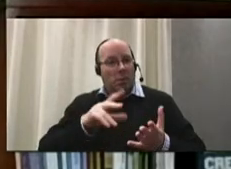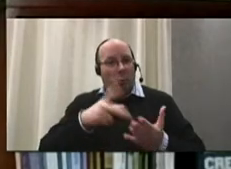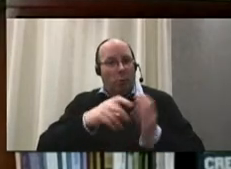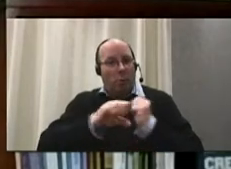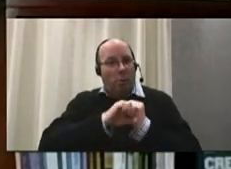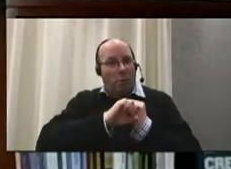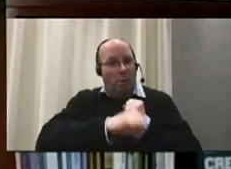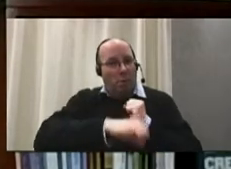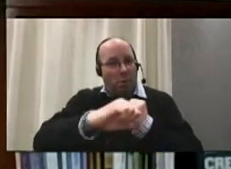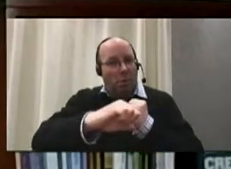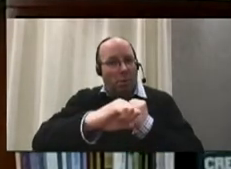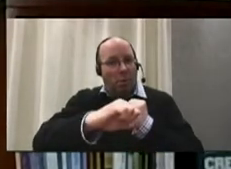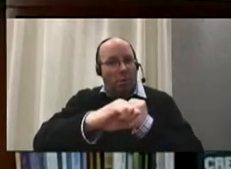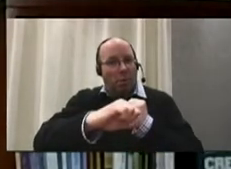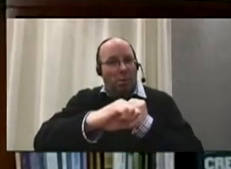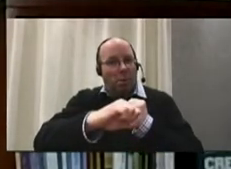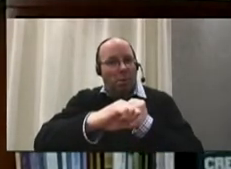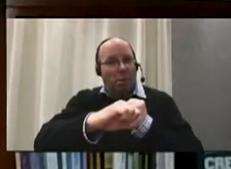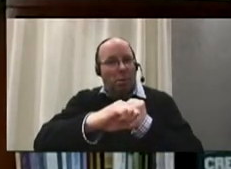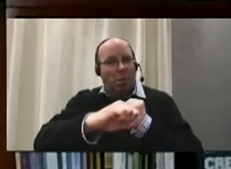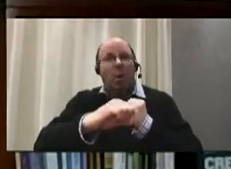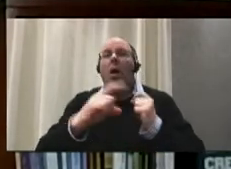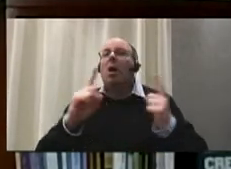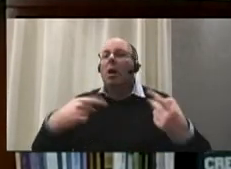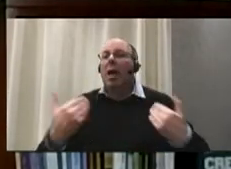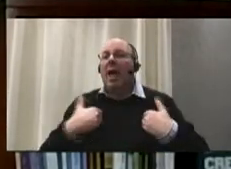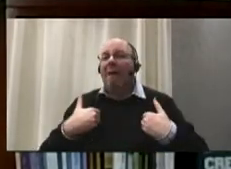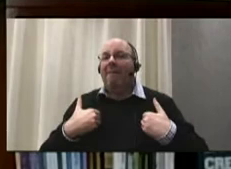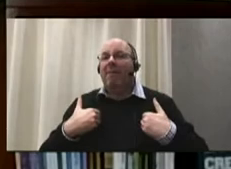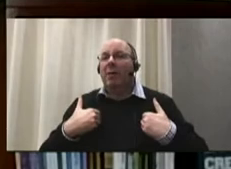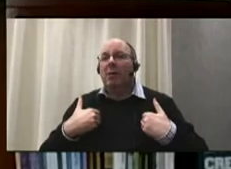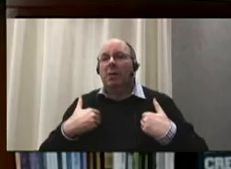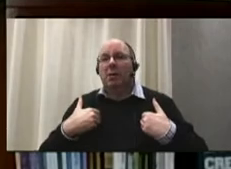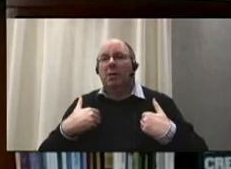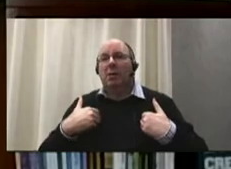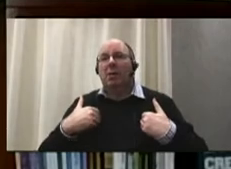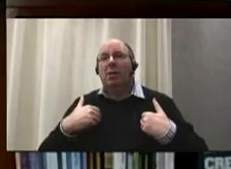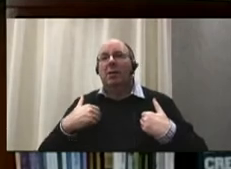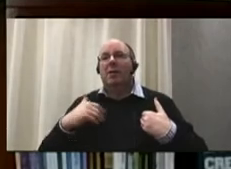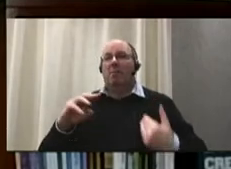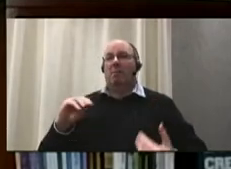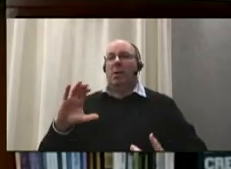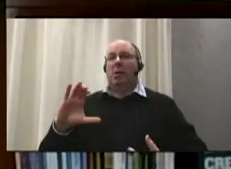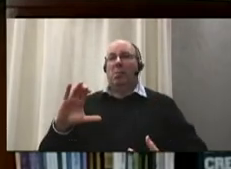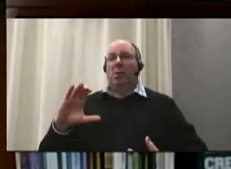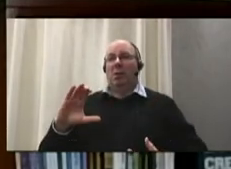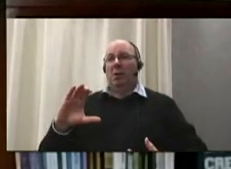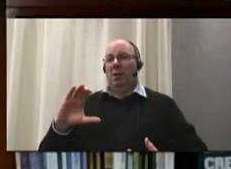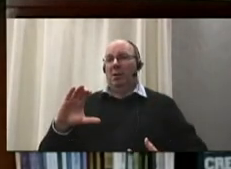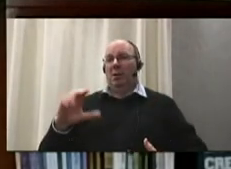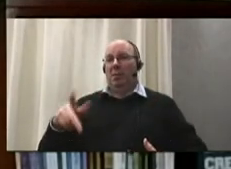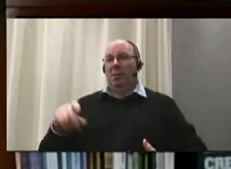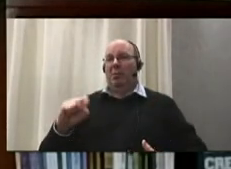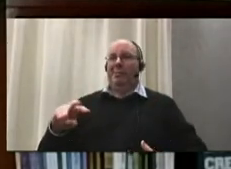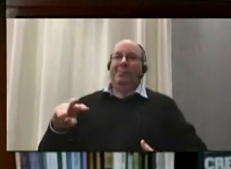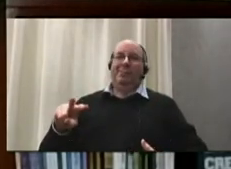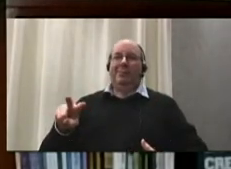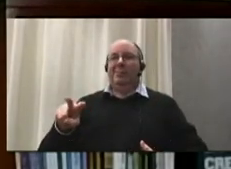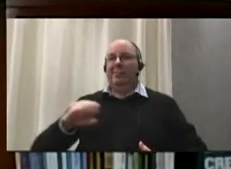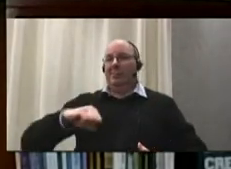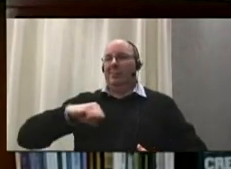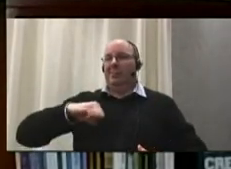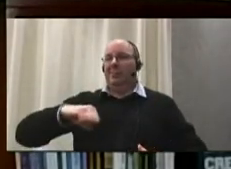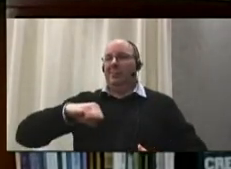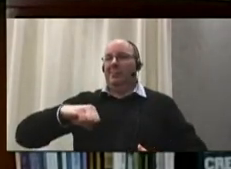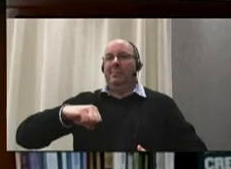out there about how some components of these programs can be built into the structure of how we serve all of our students in MCPS